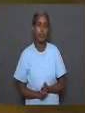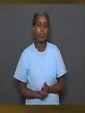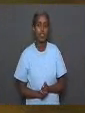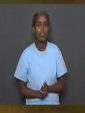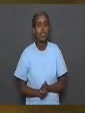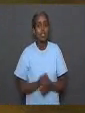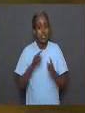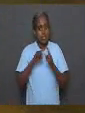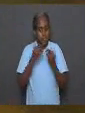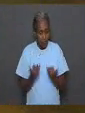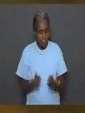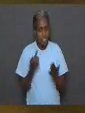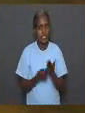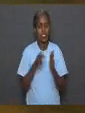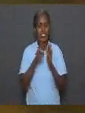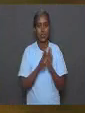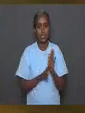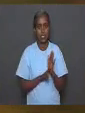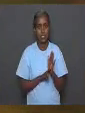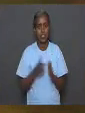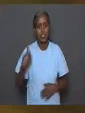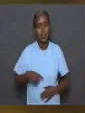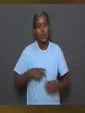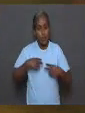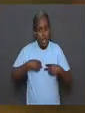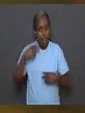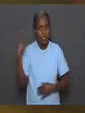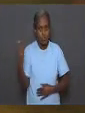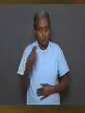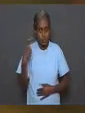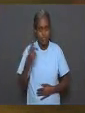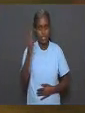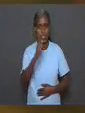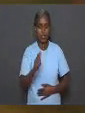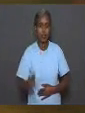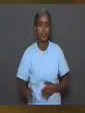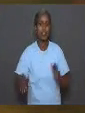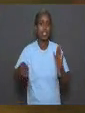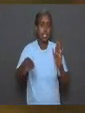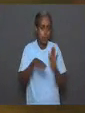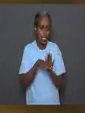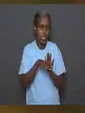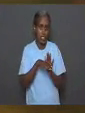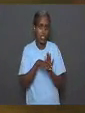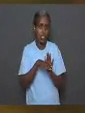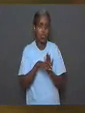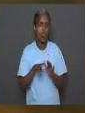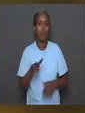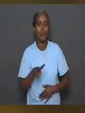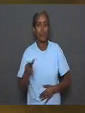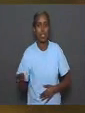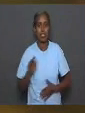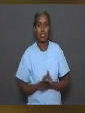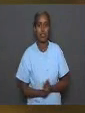So far in this unit, we have been using geometric representation of